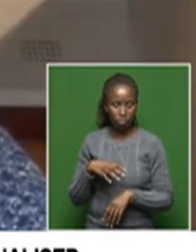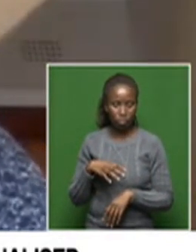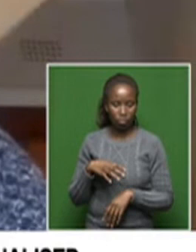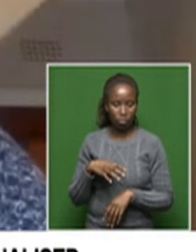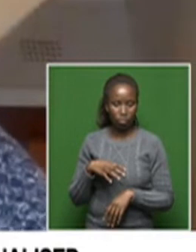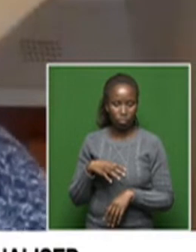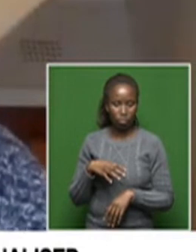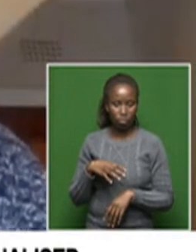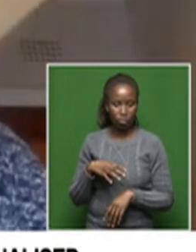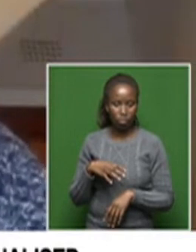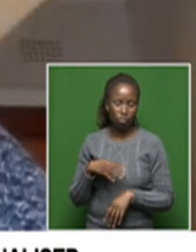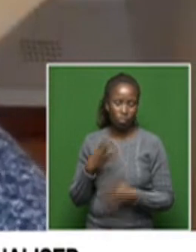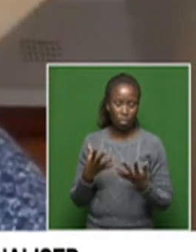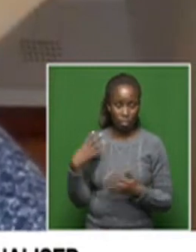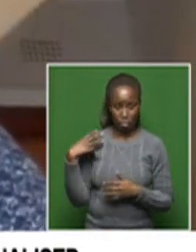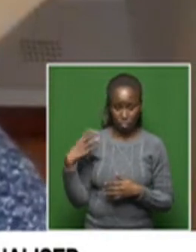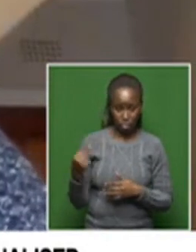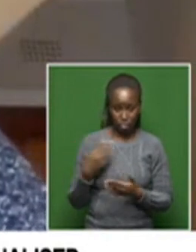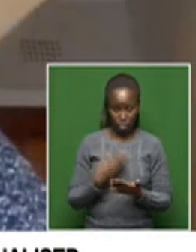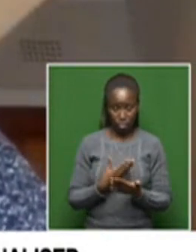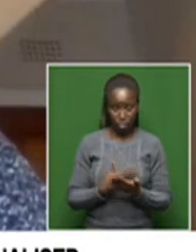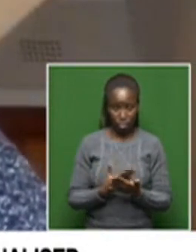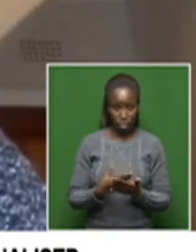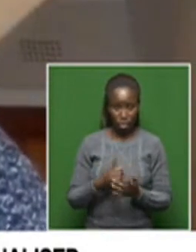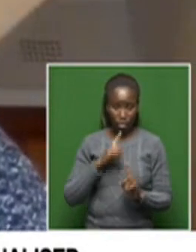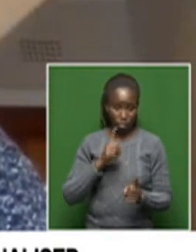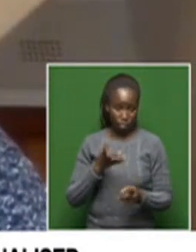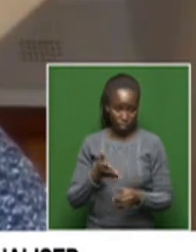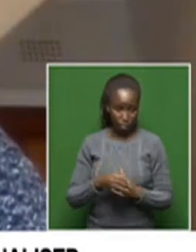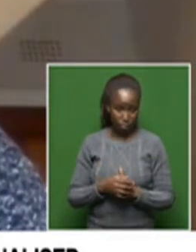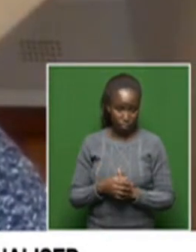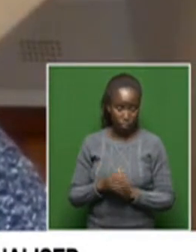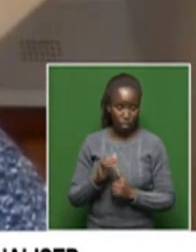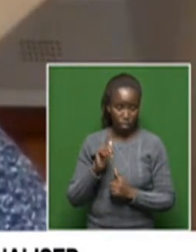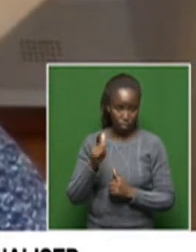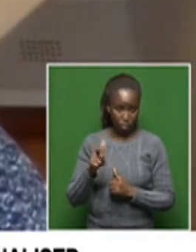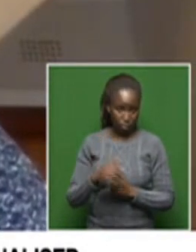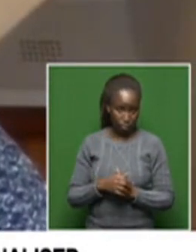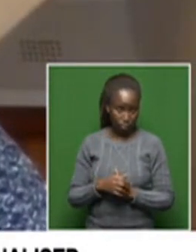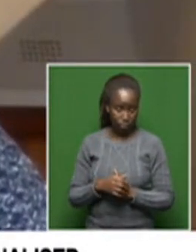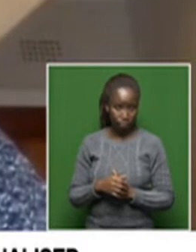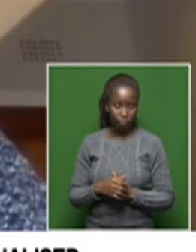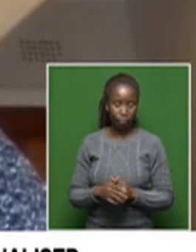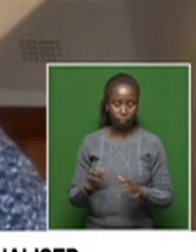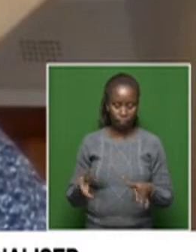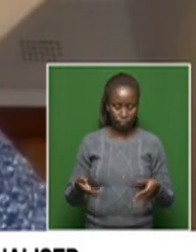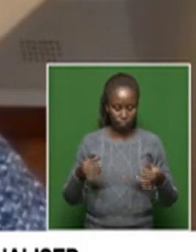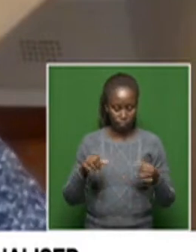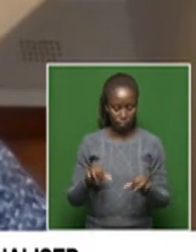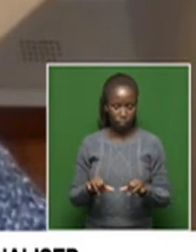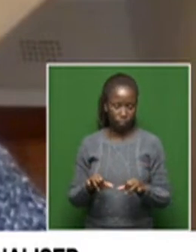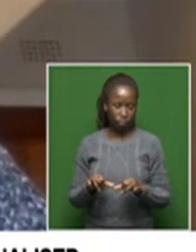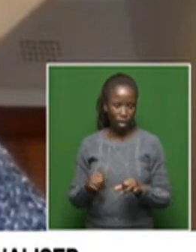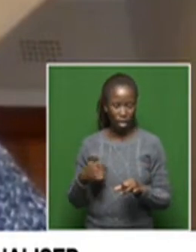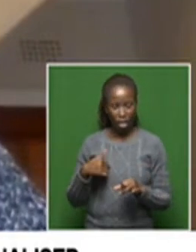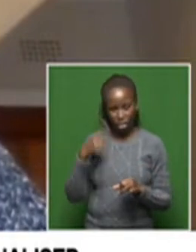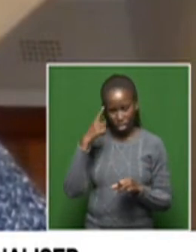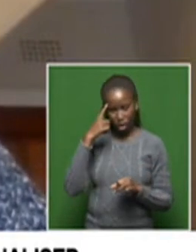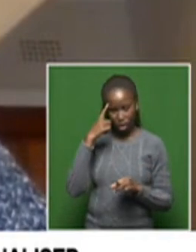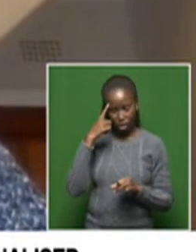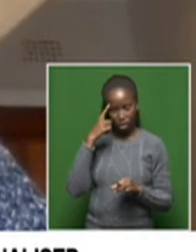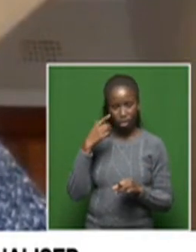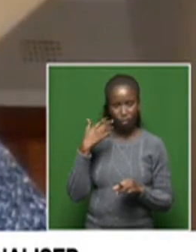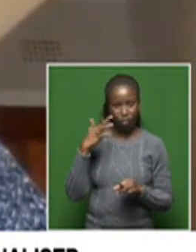We'll just maybe Minister can take that one later. Then I think there